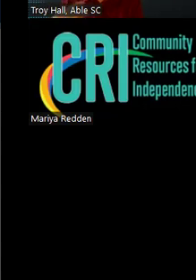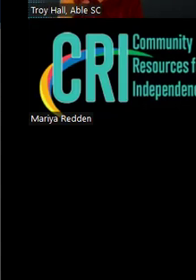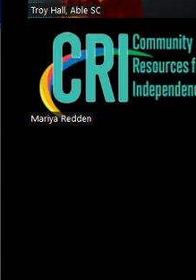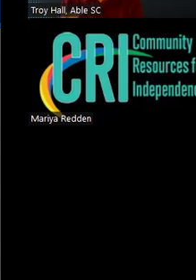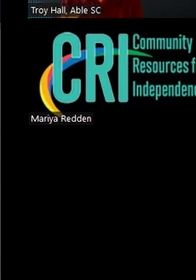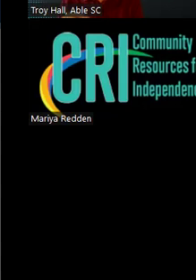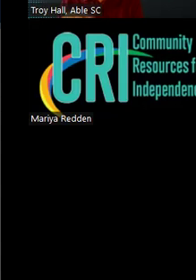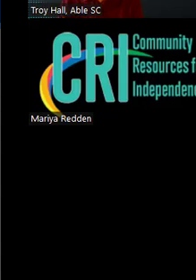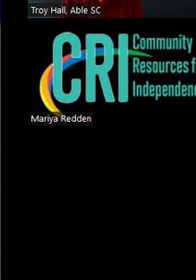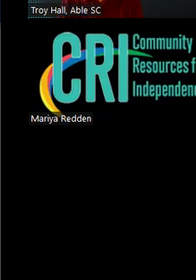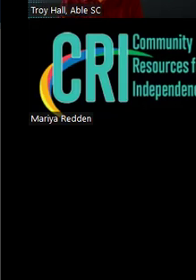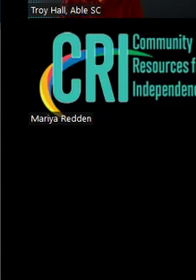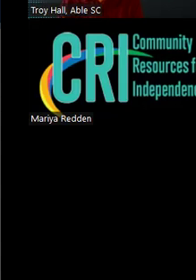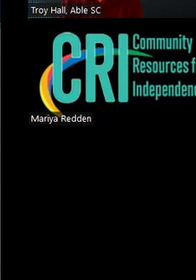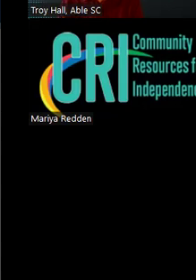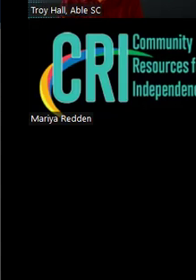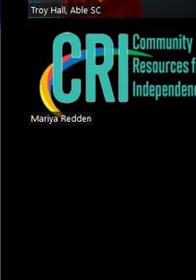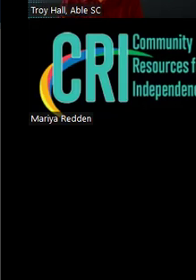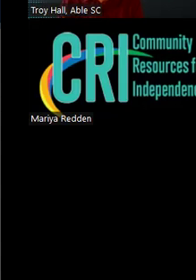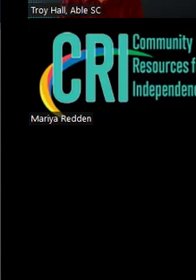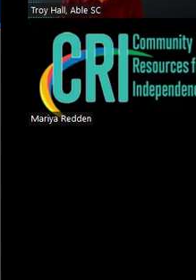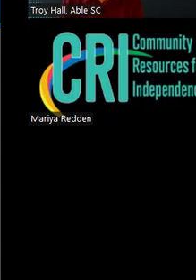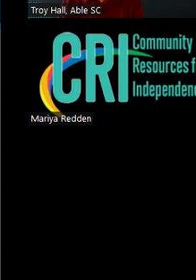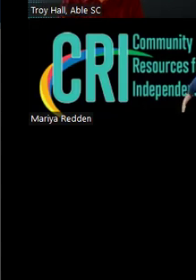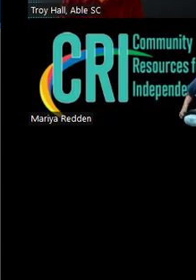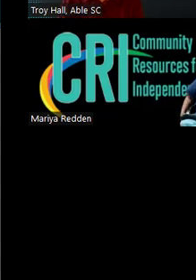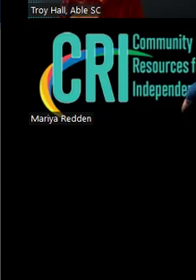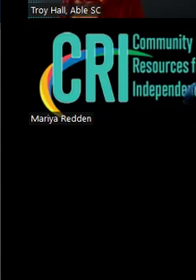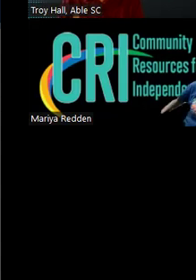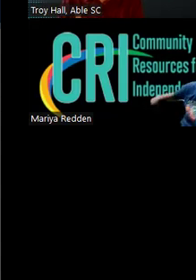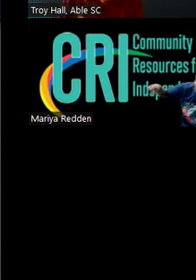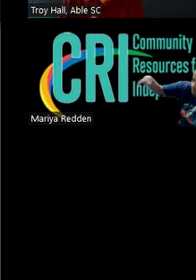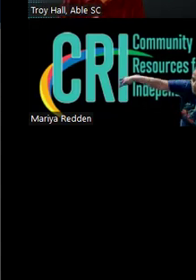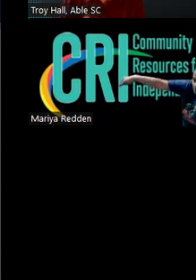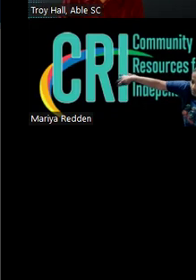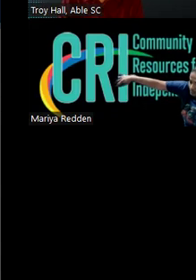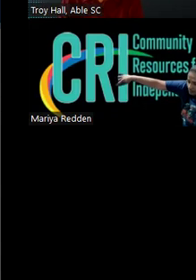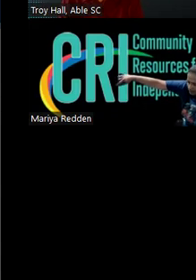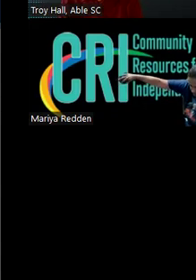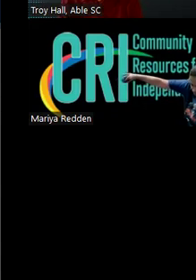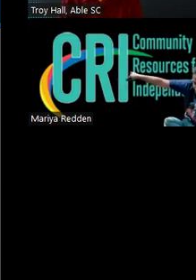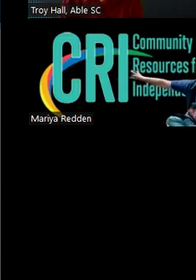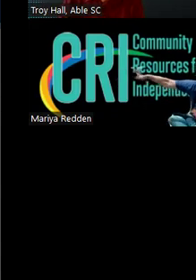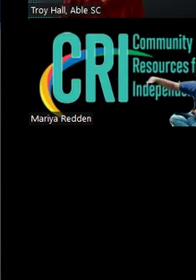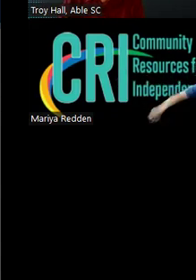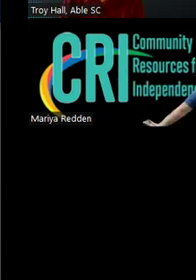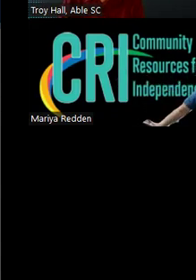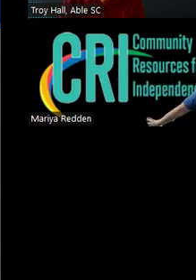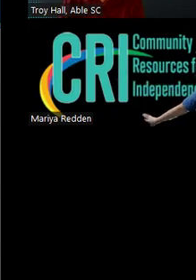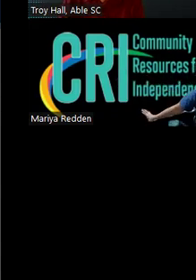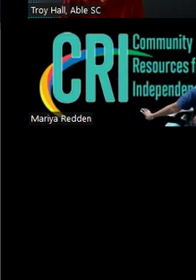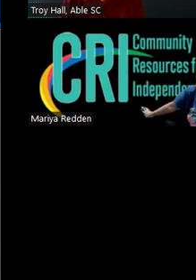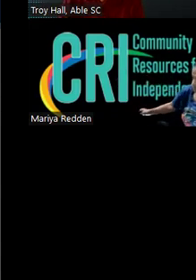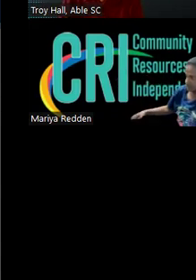allow them to work towards relevant career and educational goals that are in line with their skills, interests, and